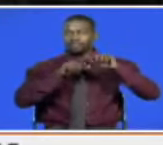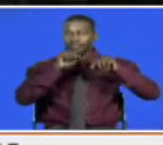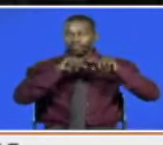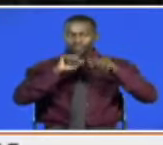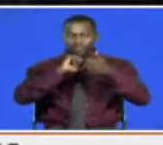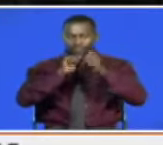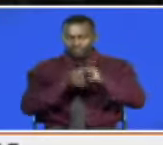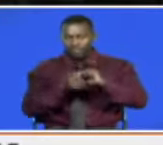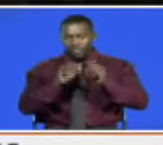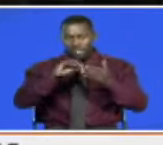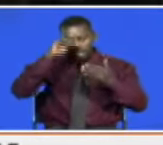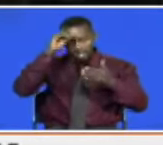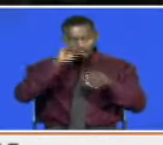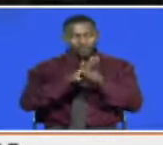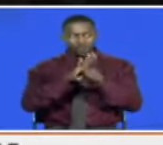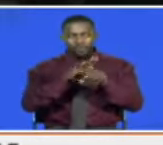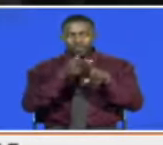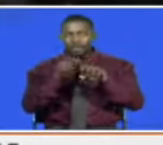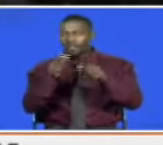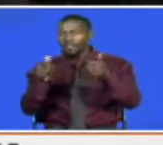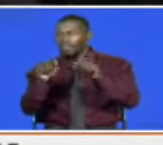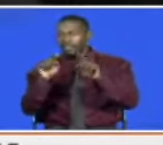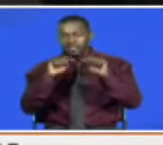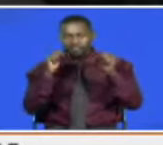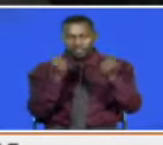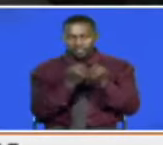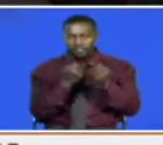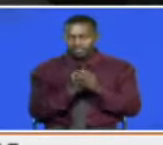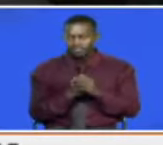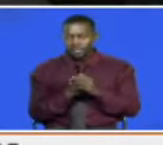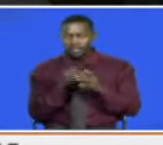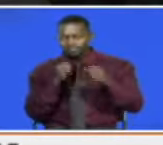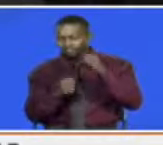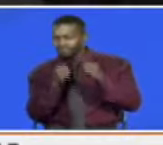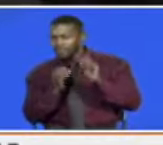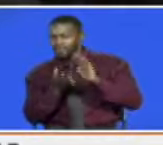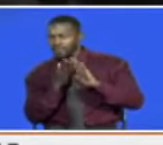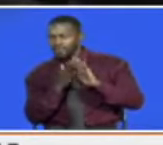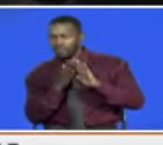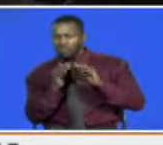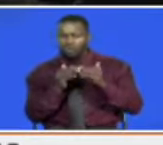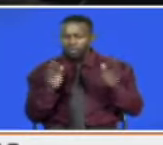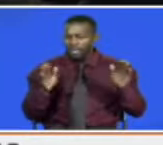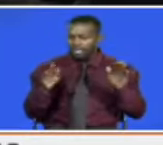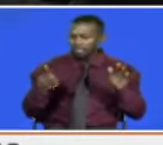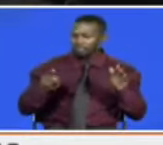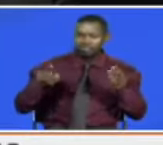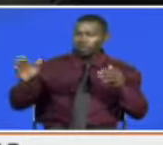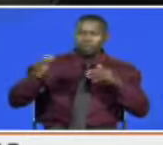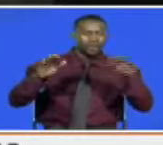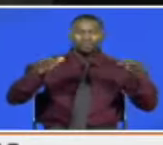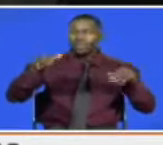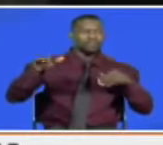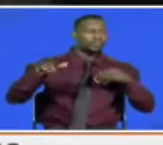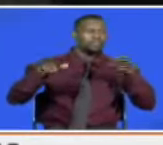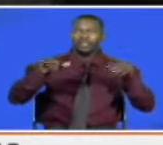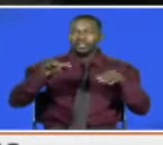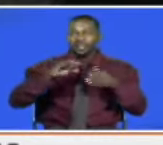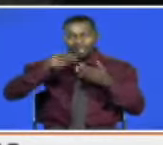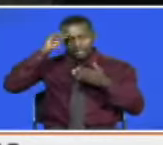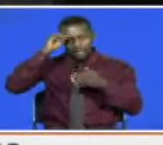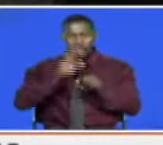a team kutoka hizi timu zingine. Speed, opening, as in tumelearn a